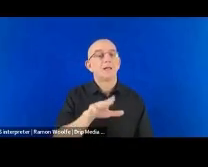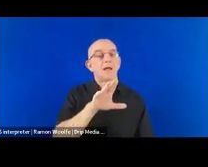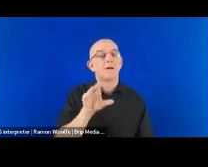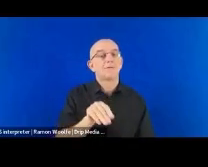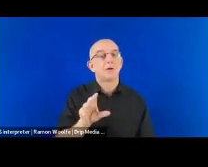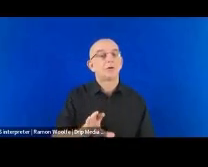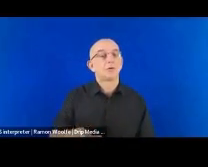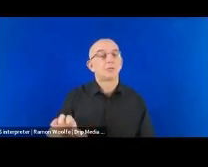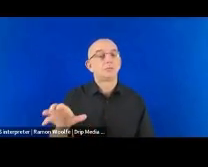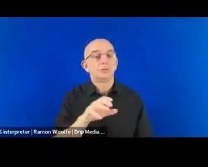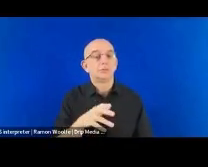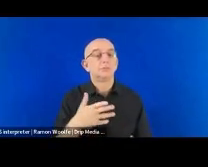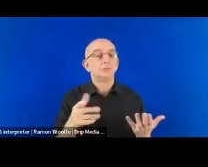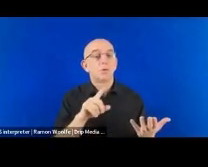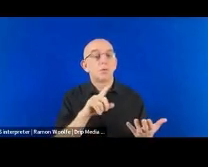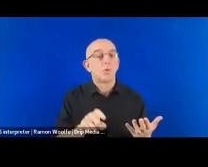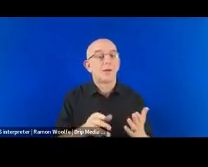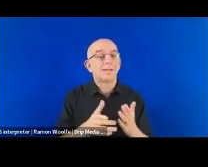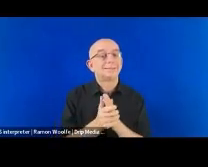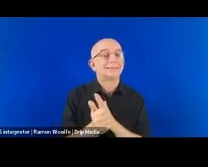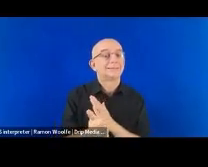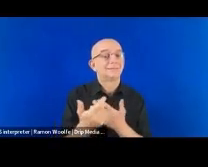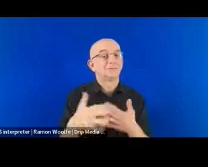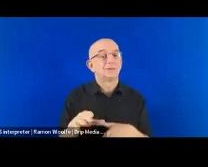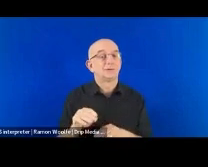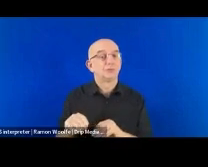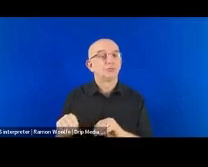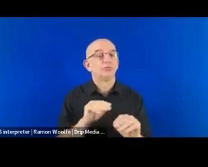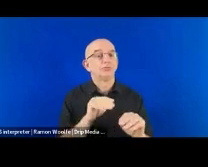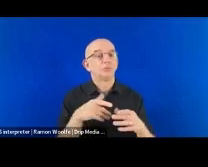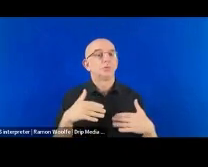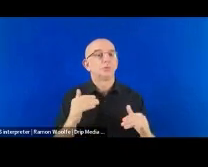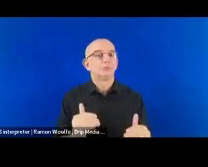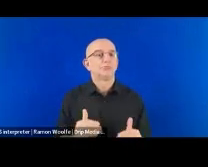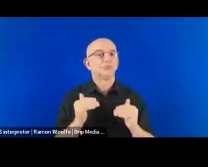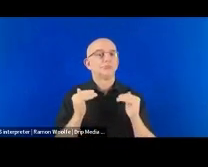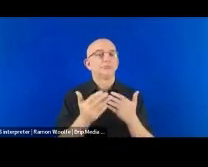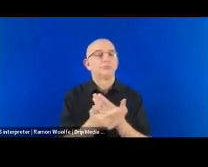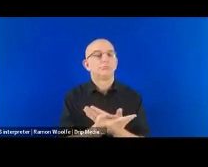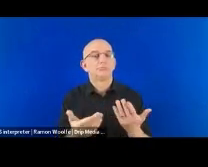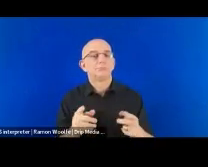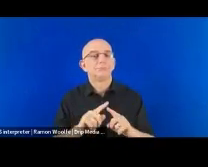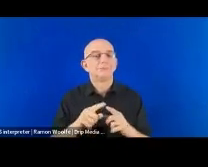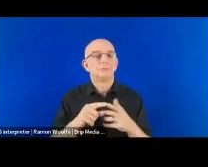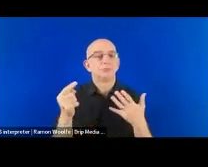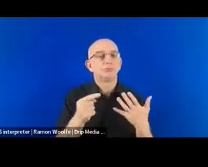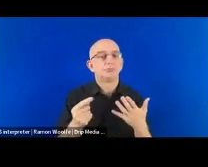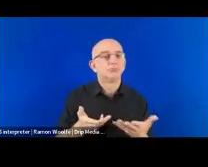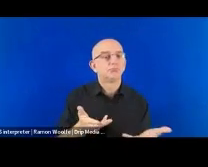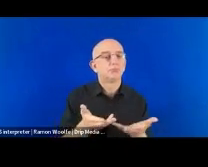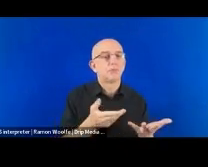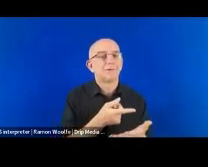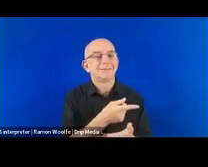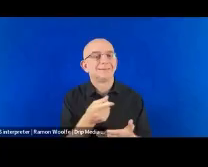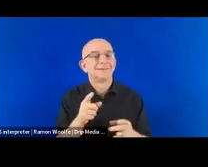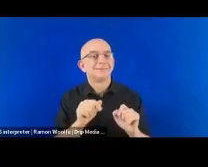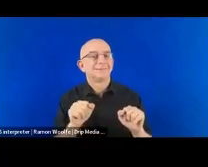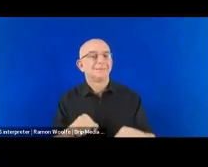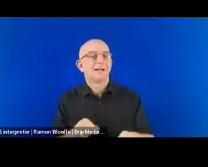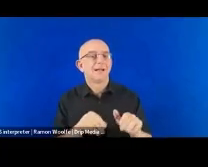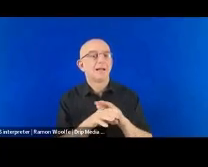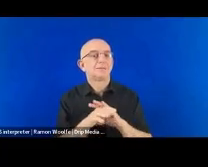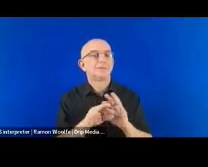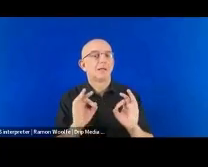that, I had mentioned that, so we rely on our own trained master trainers. So